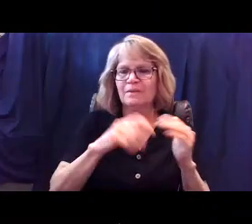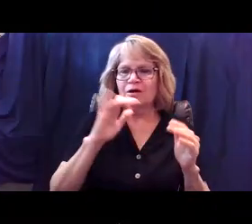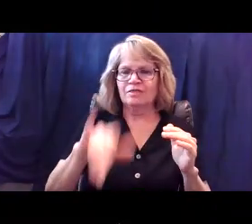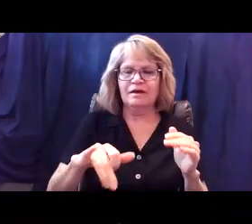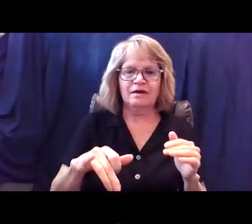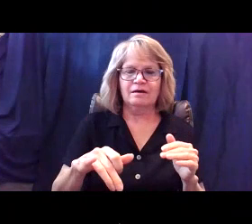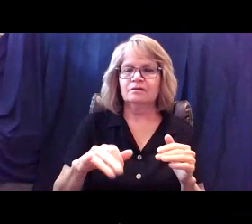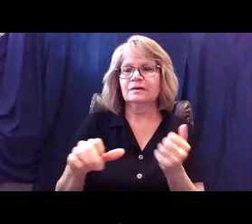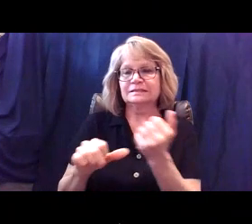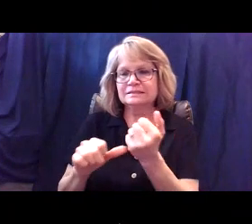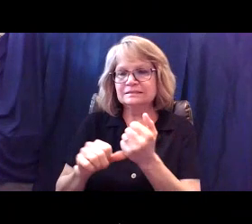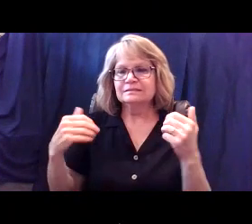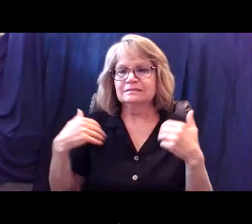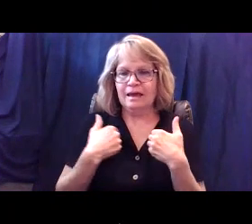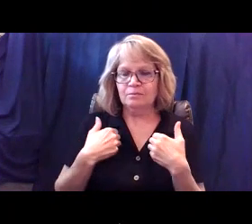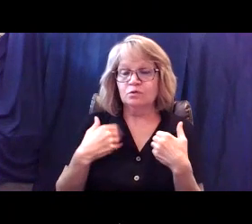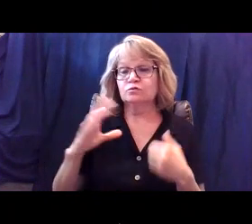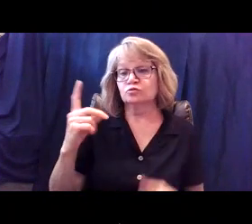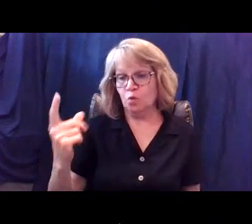are dogs that are providing